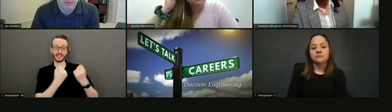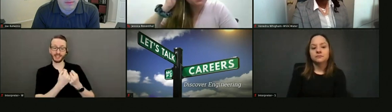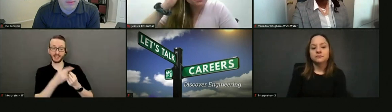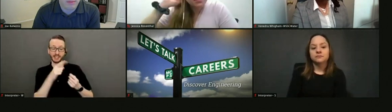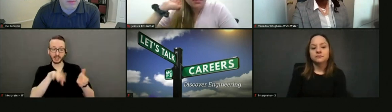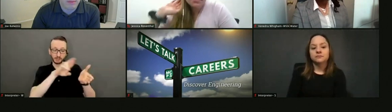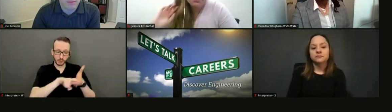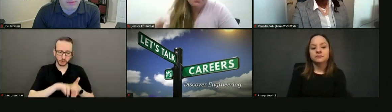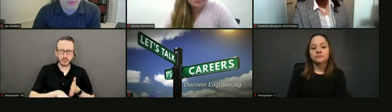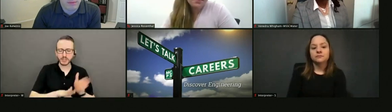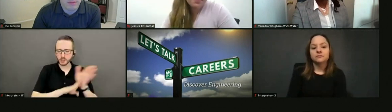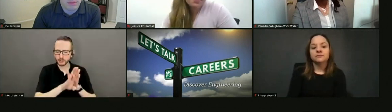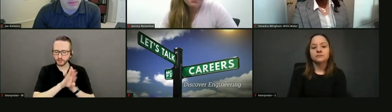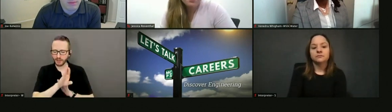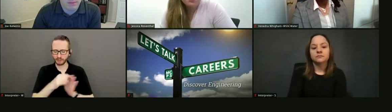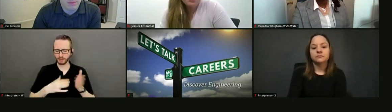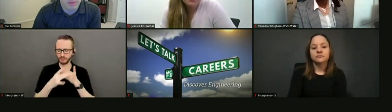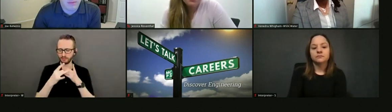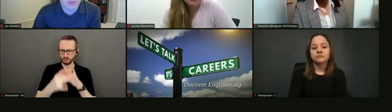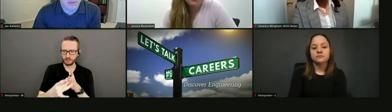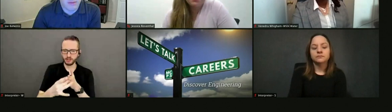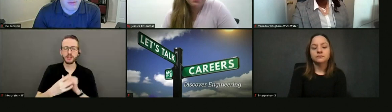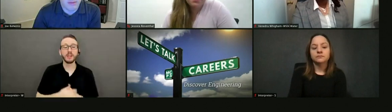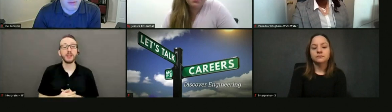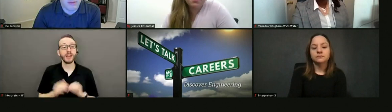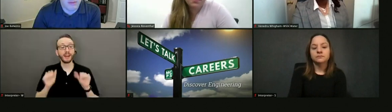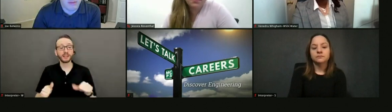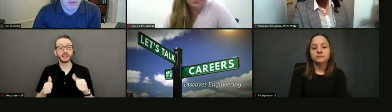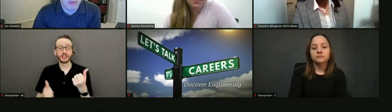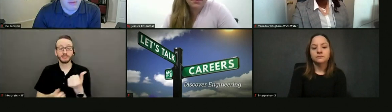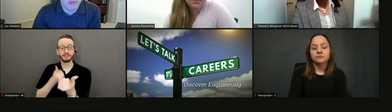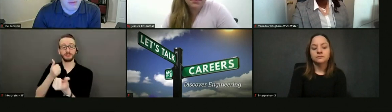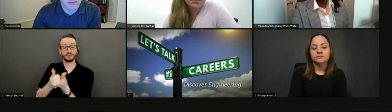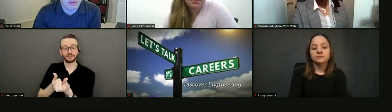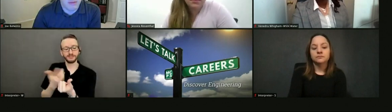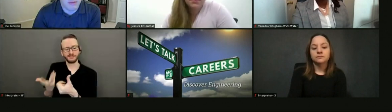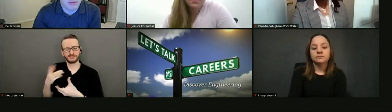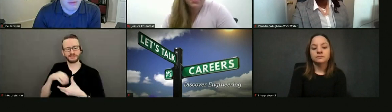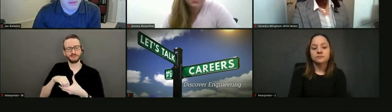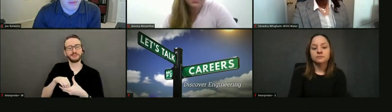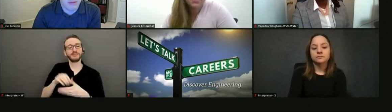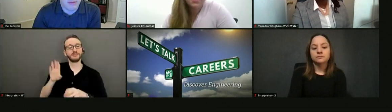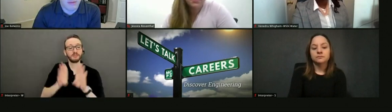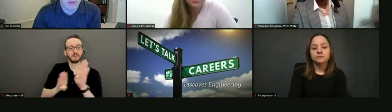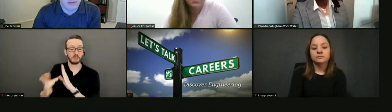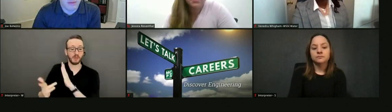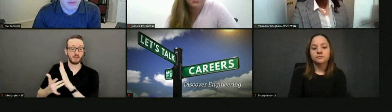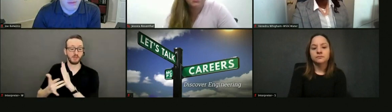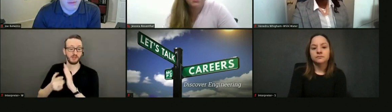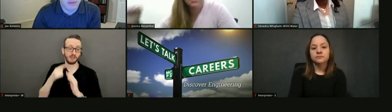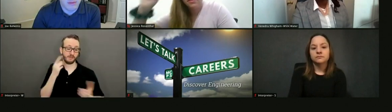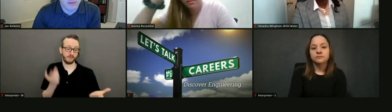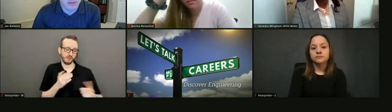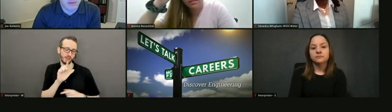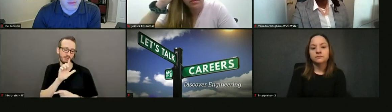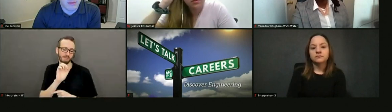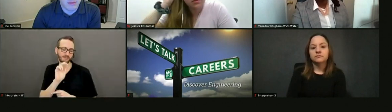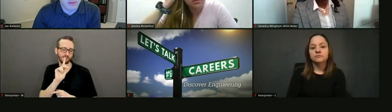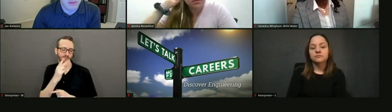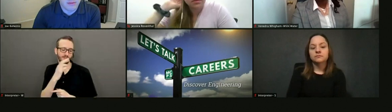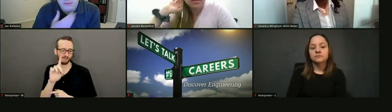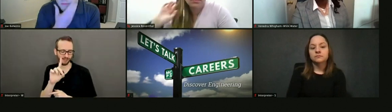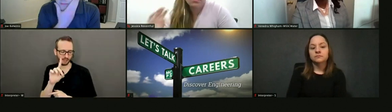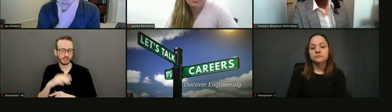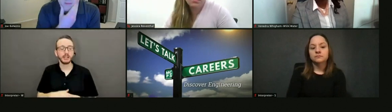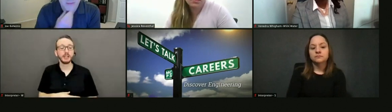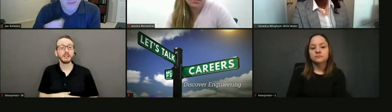research and development, and I've had the ability to advocate for biotech at Lockheed Martin, where we're looking at new ways